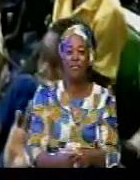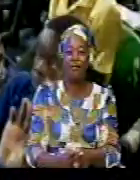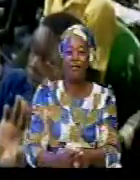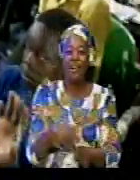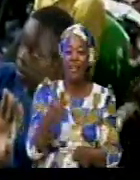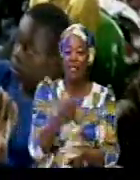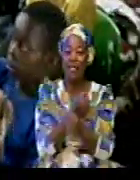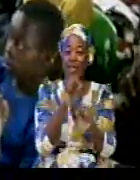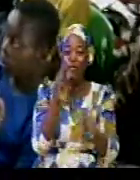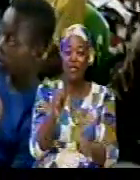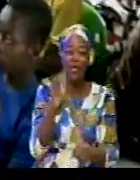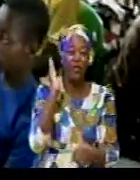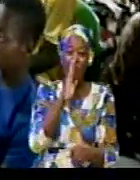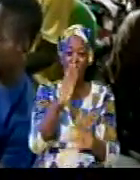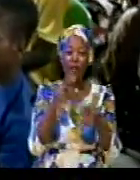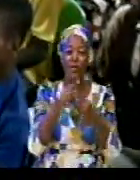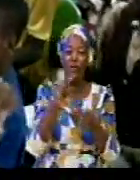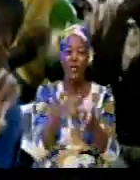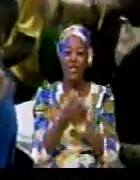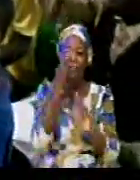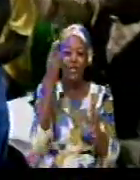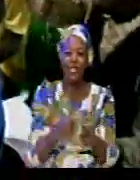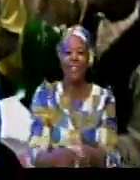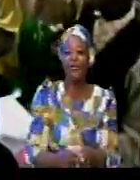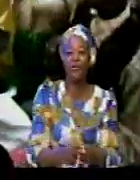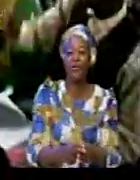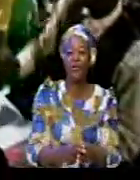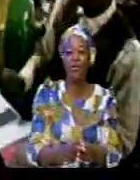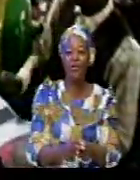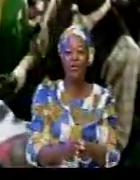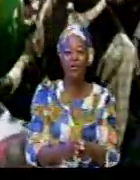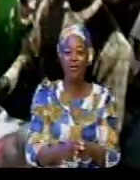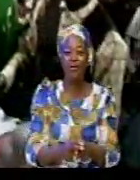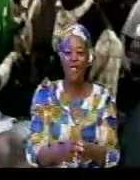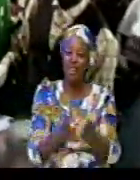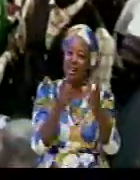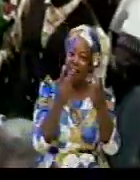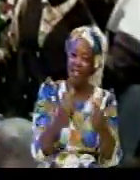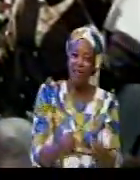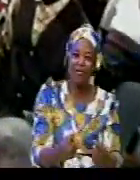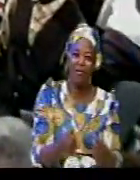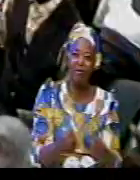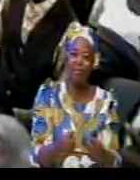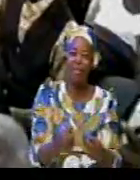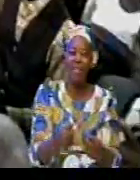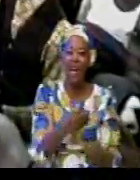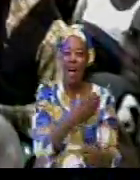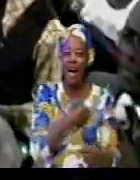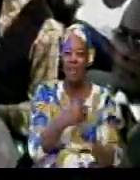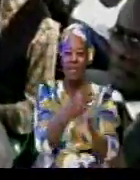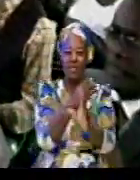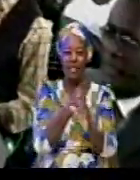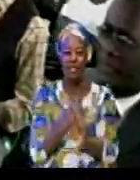The miracle will be given to you. The salvation will be given to you.